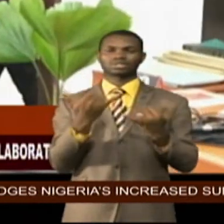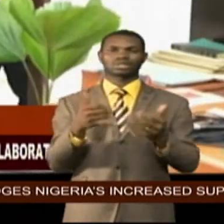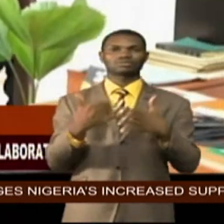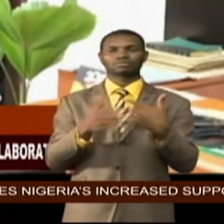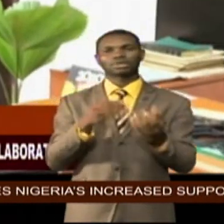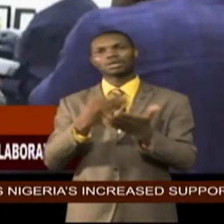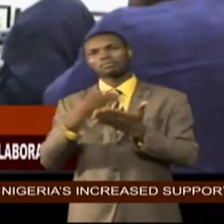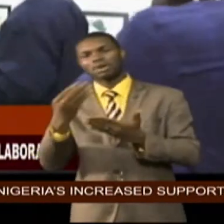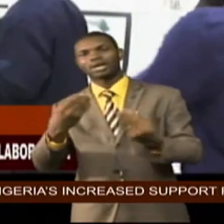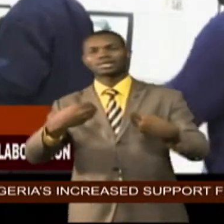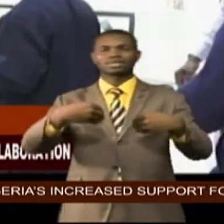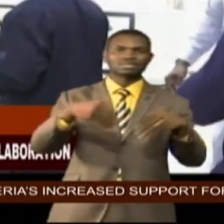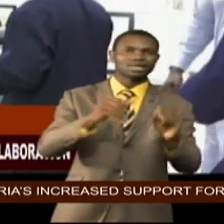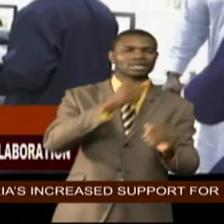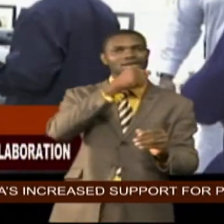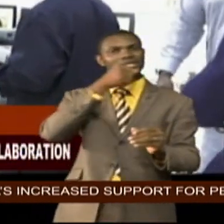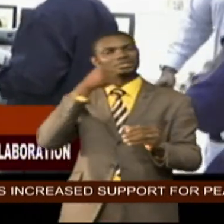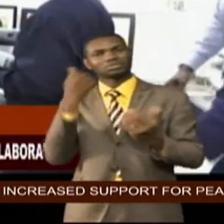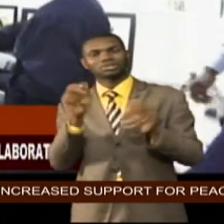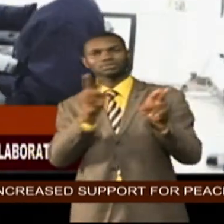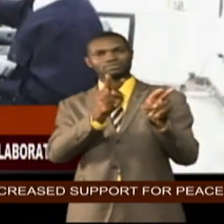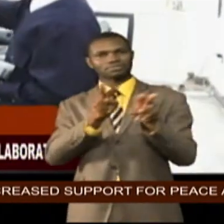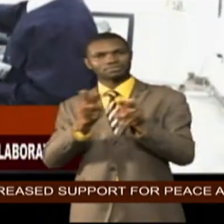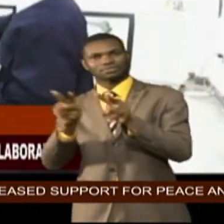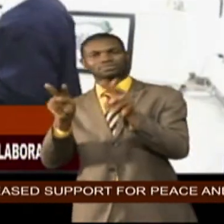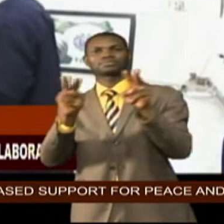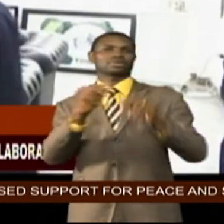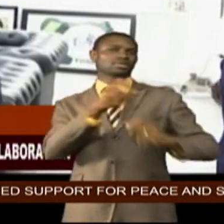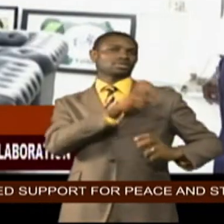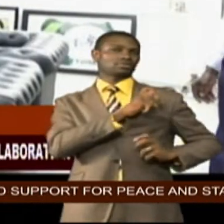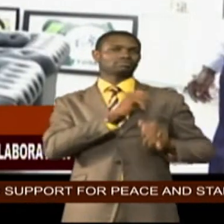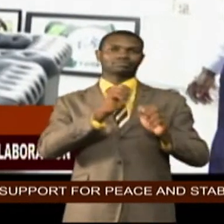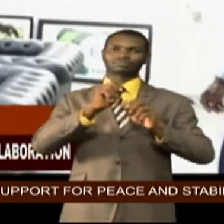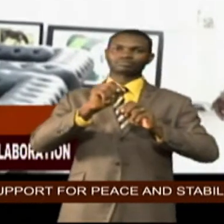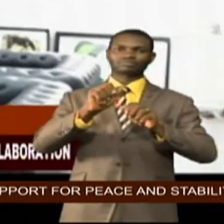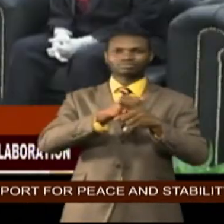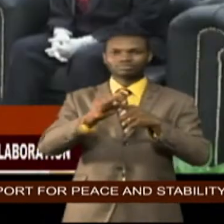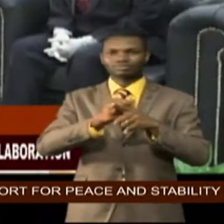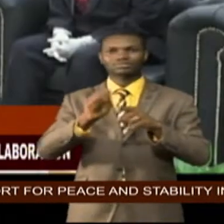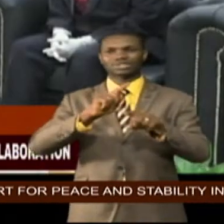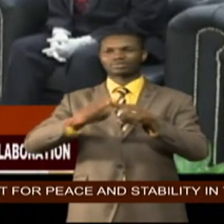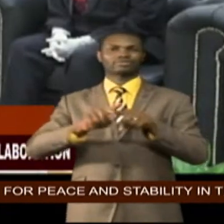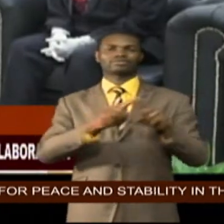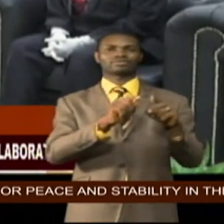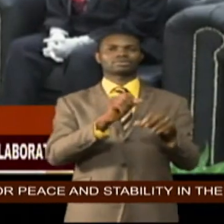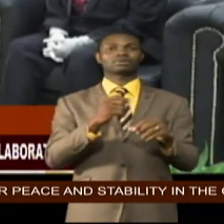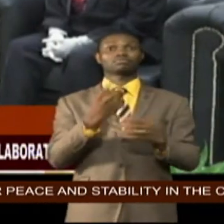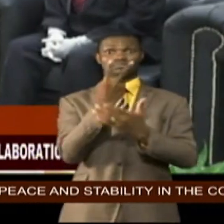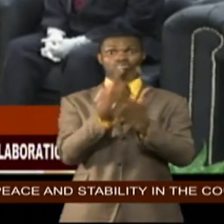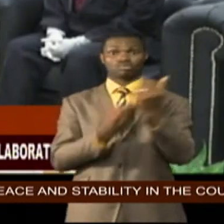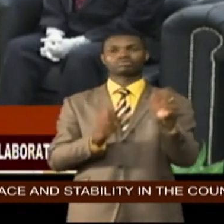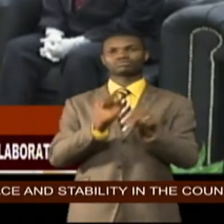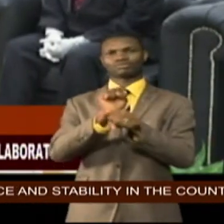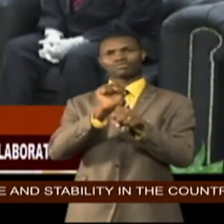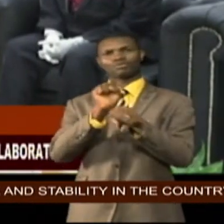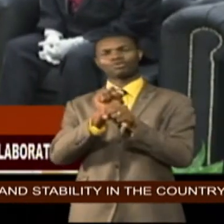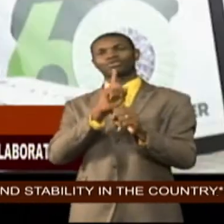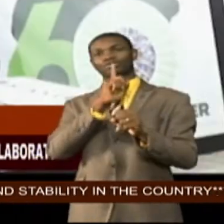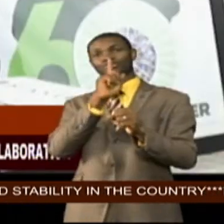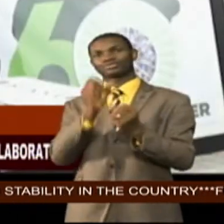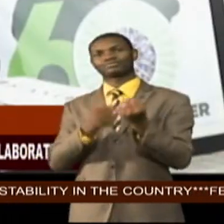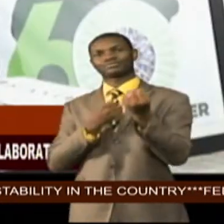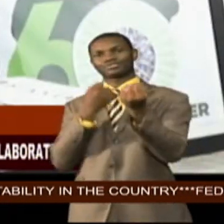agriculture, tourism, military training, among other areas of cooperation. Both countries are major contributors to the United